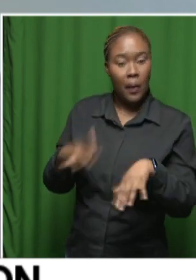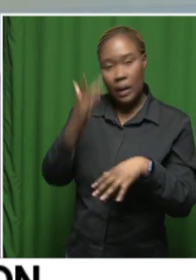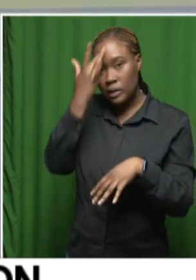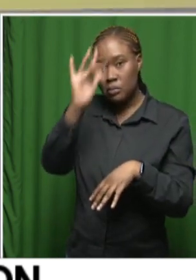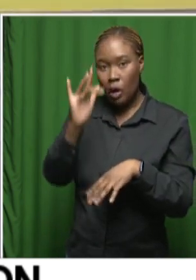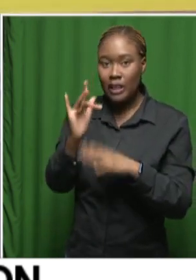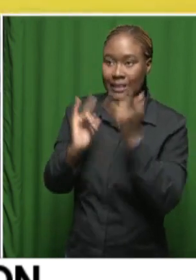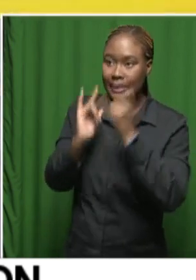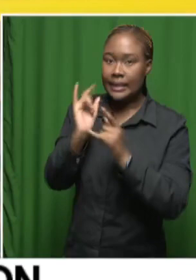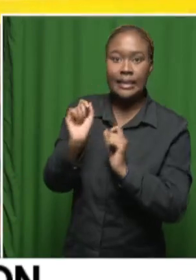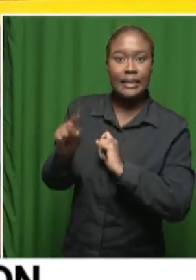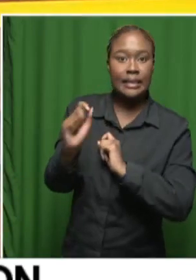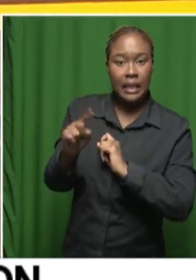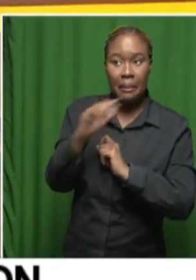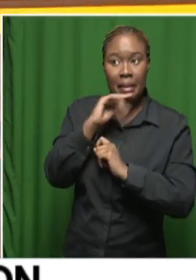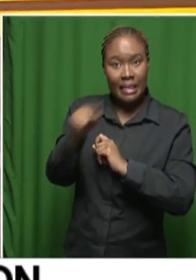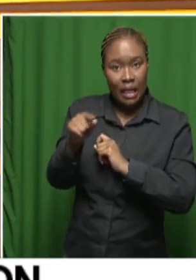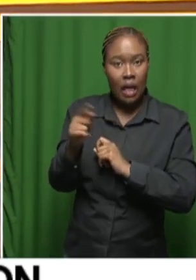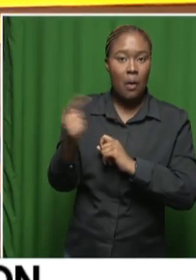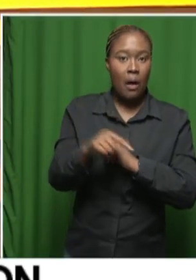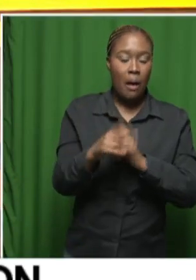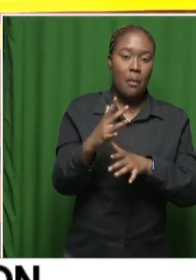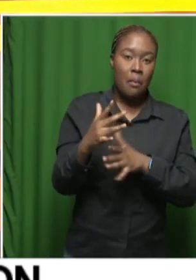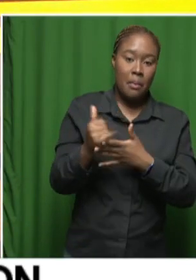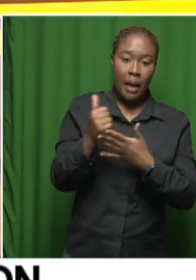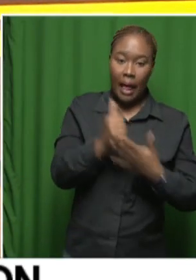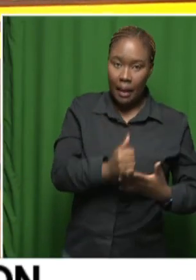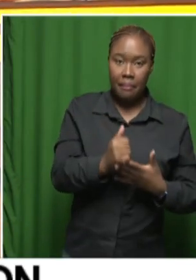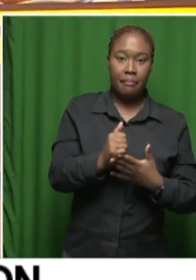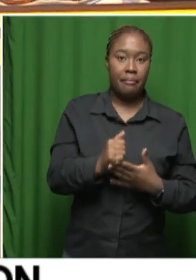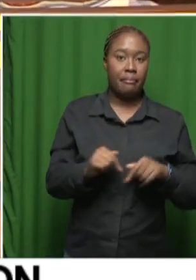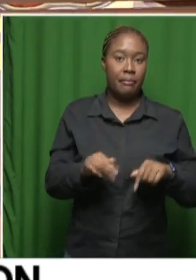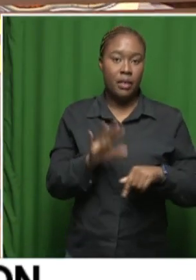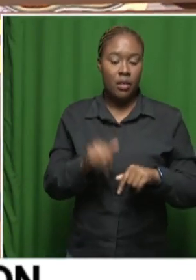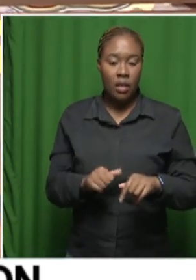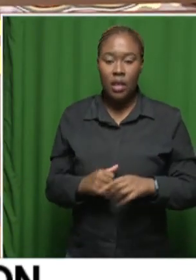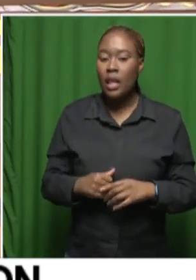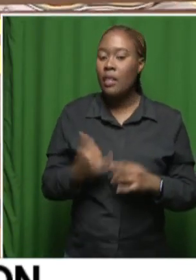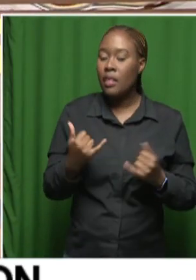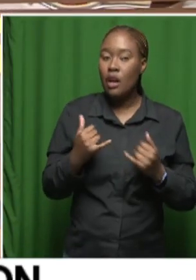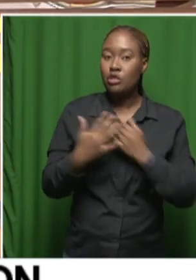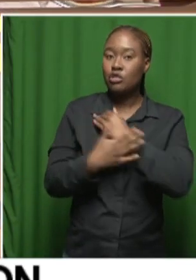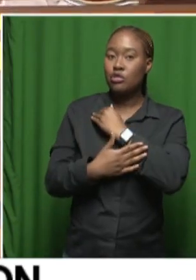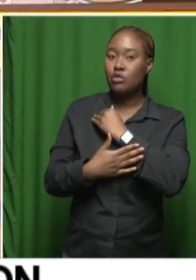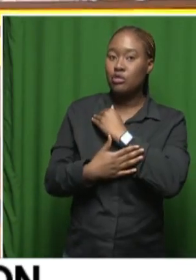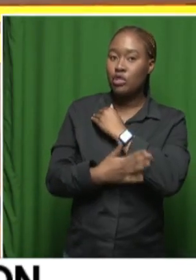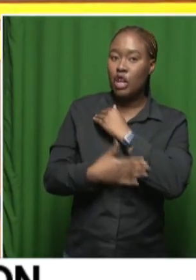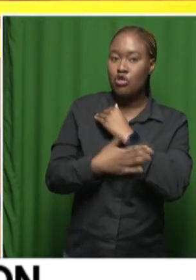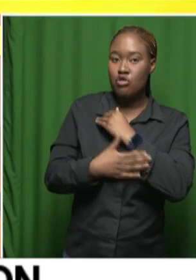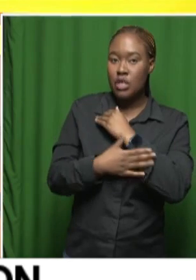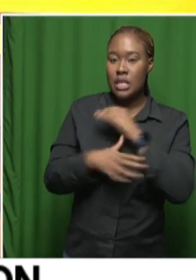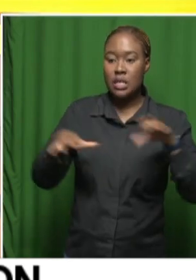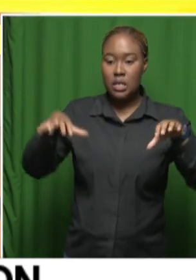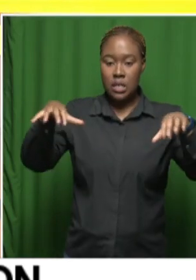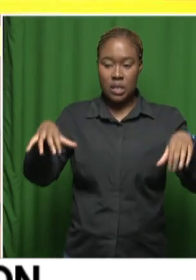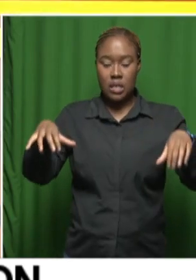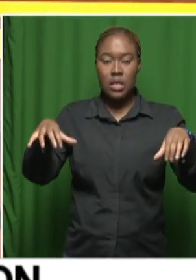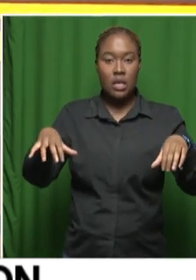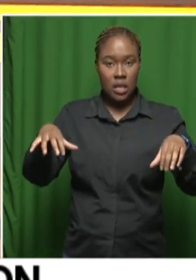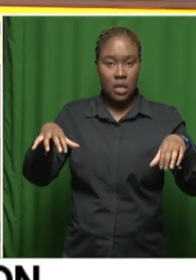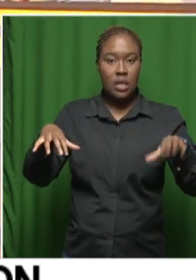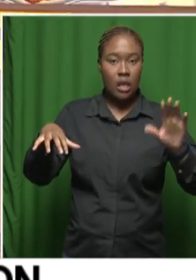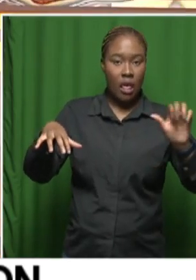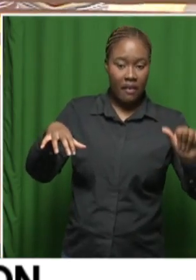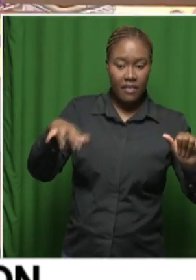Now, let's talk about the 15 students. How does it work? The students from both countries? Yes, so the hackathon is made